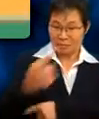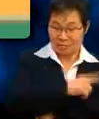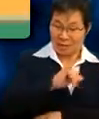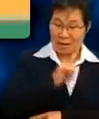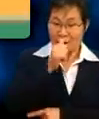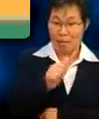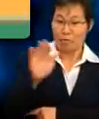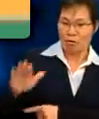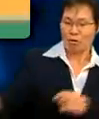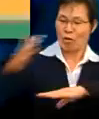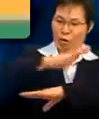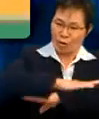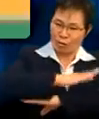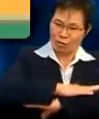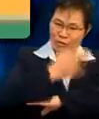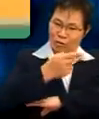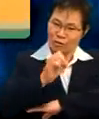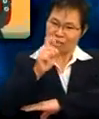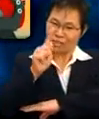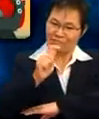Today, I am your host.